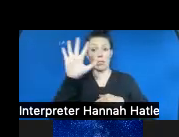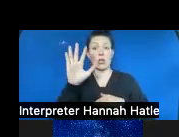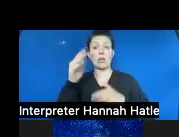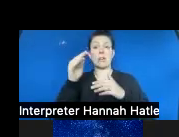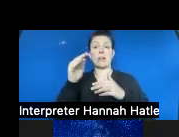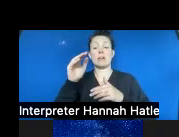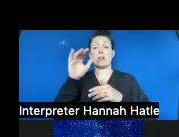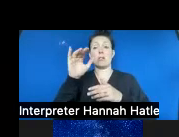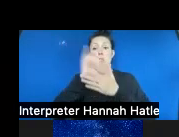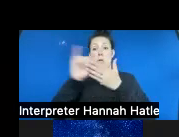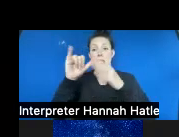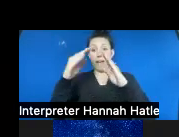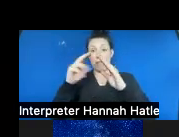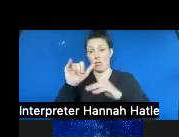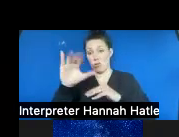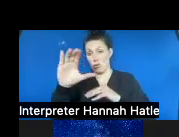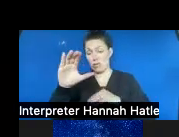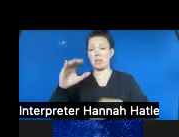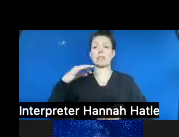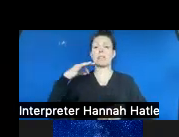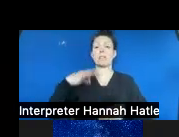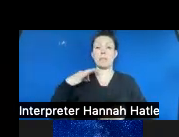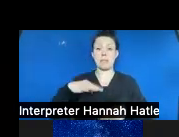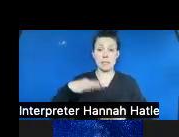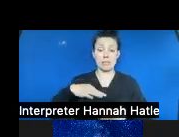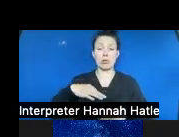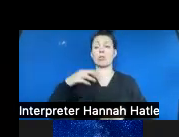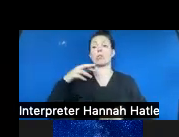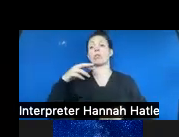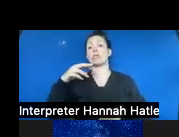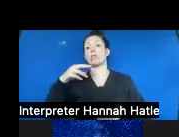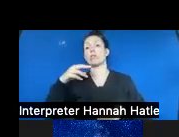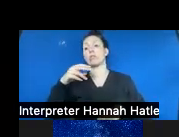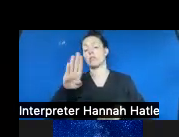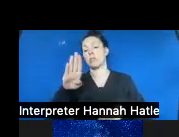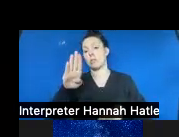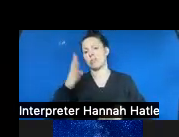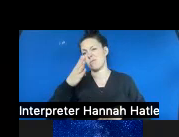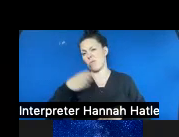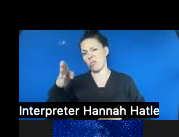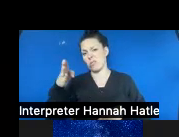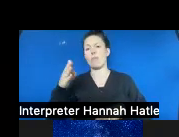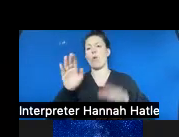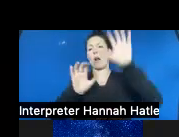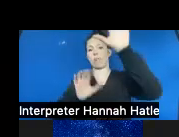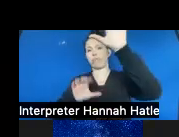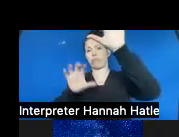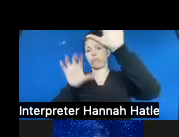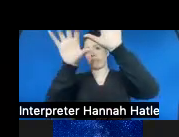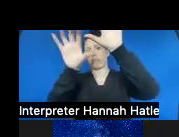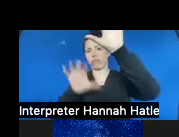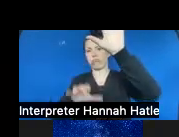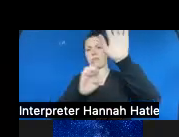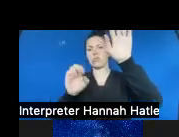City, Philly, Pittsburgh, Baltimore, and Washington, D.C. So we're talking about pipelines too that are all across the